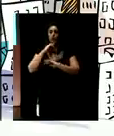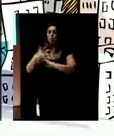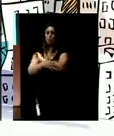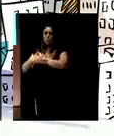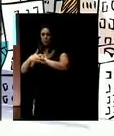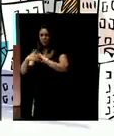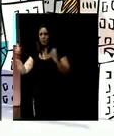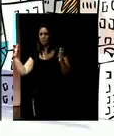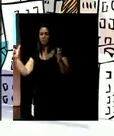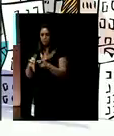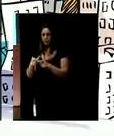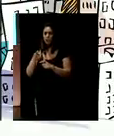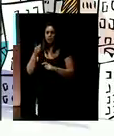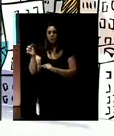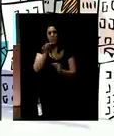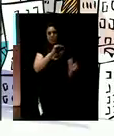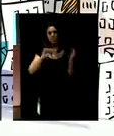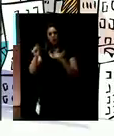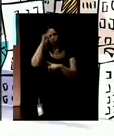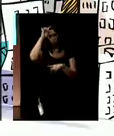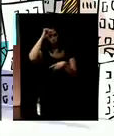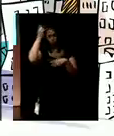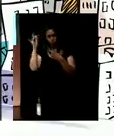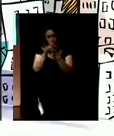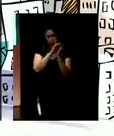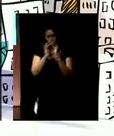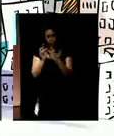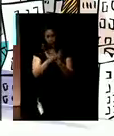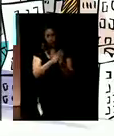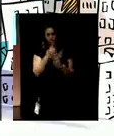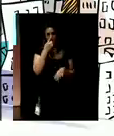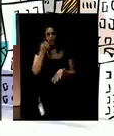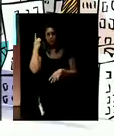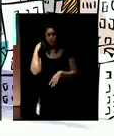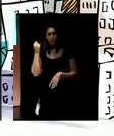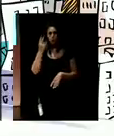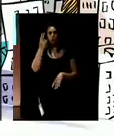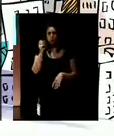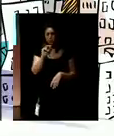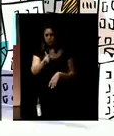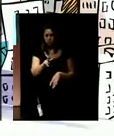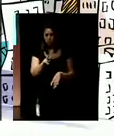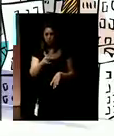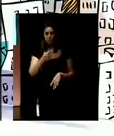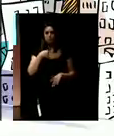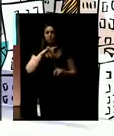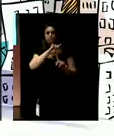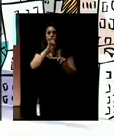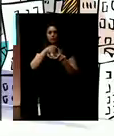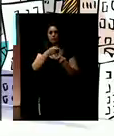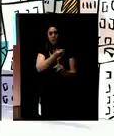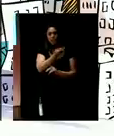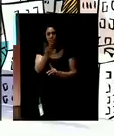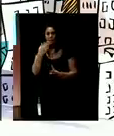economic sectors, in poverty reduction and intercultural dialogue. Last year, we